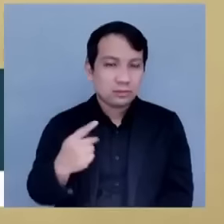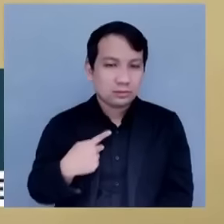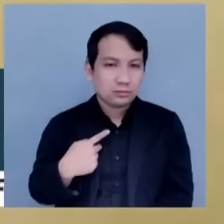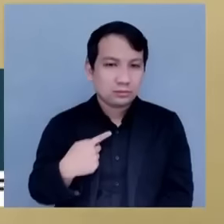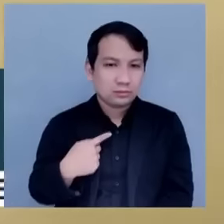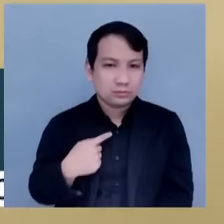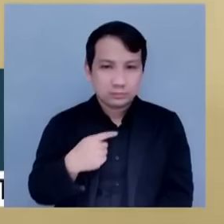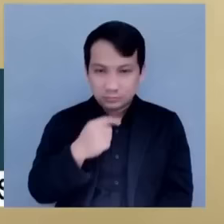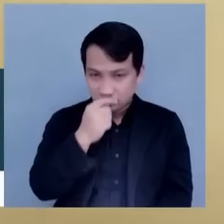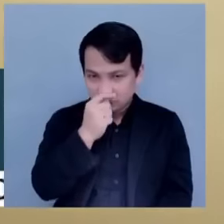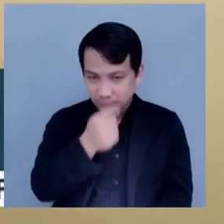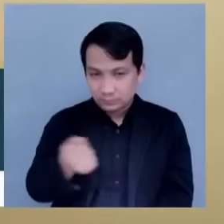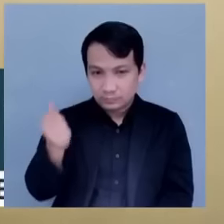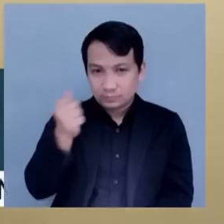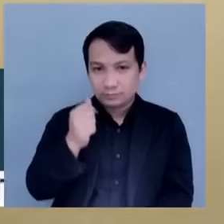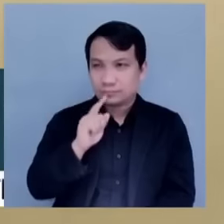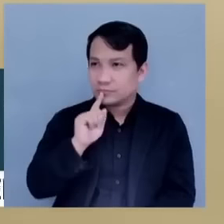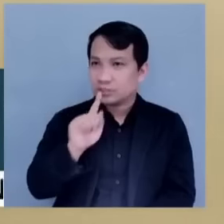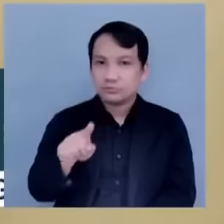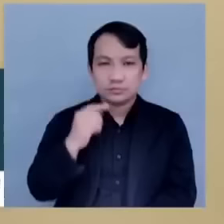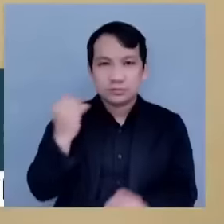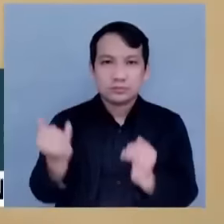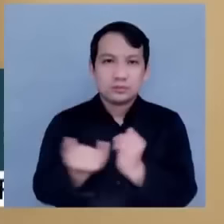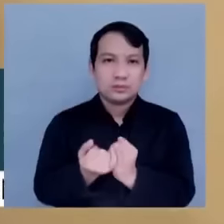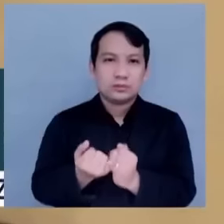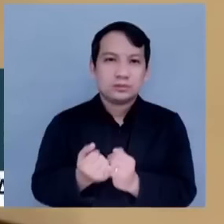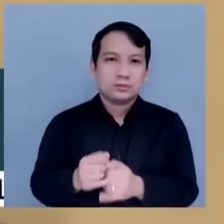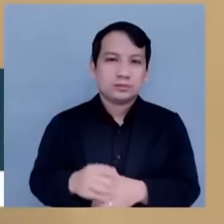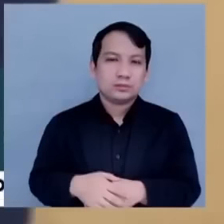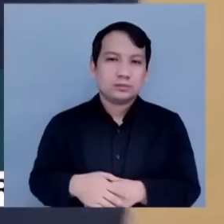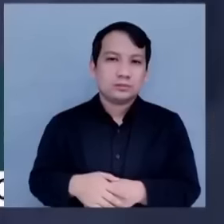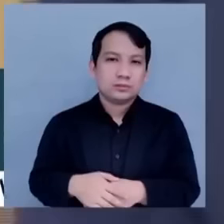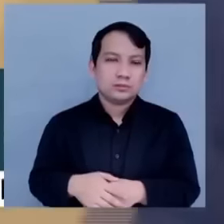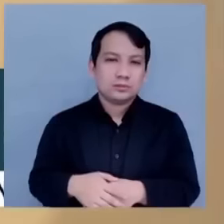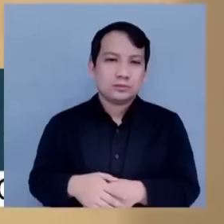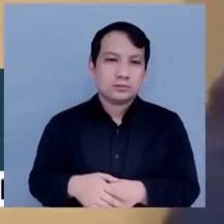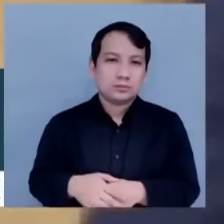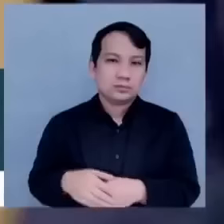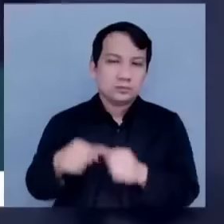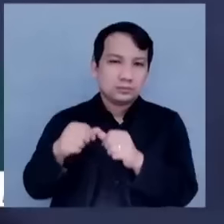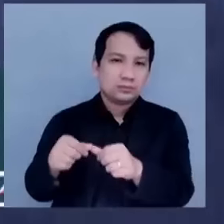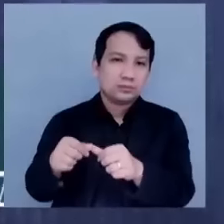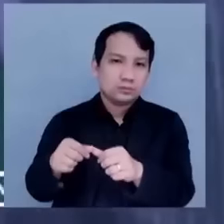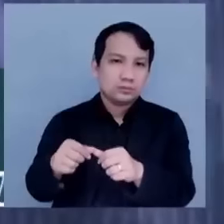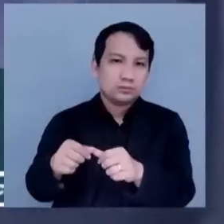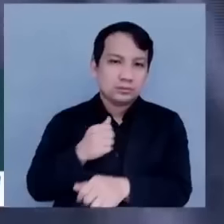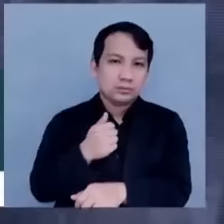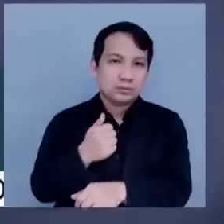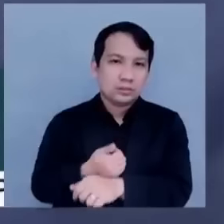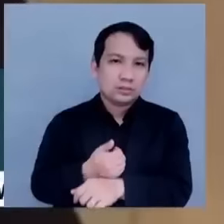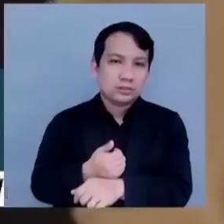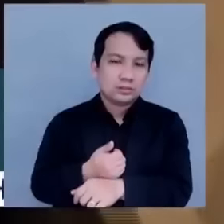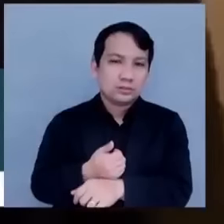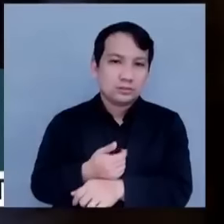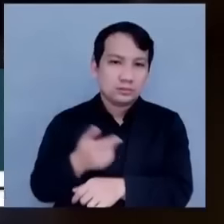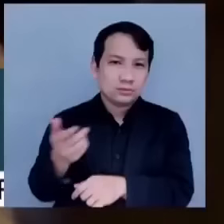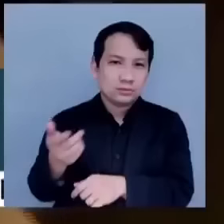of course, divulge the identity. I was in constant communication with the authorities. You were in